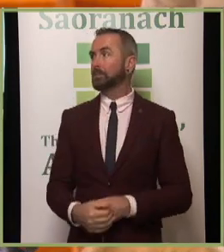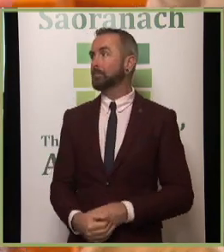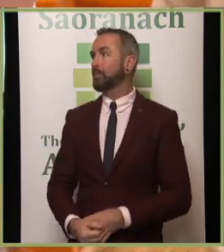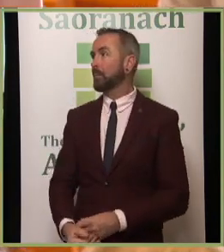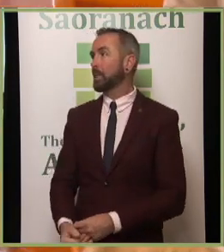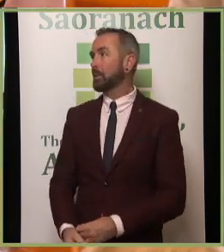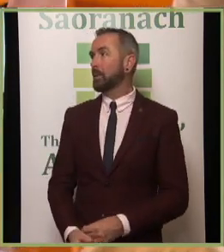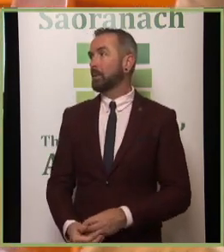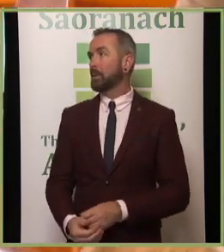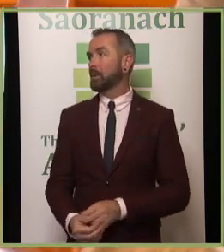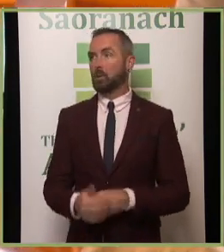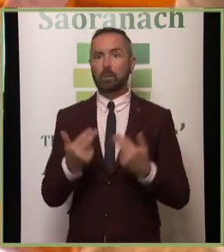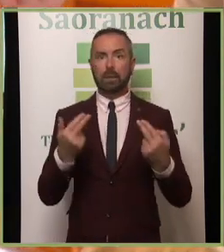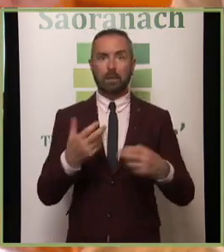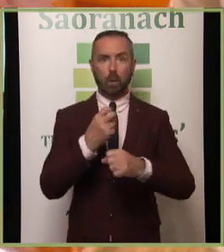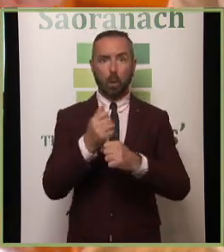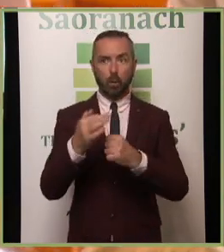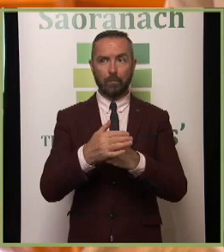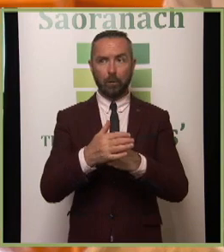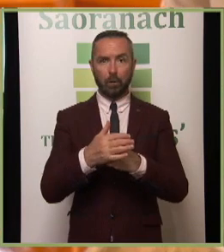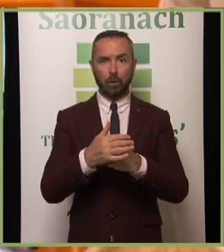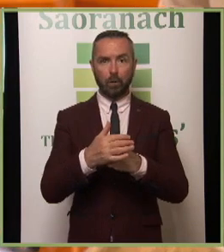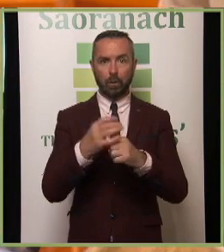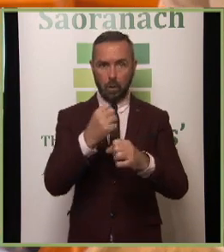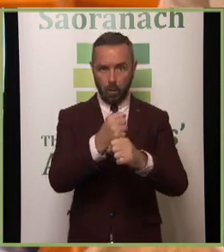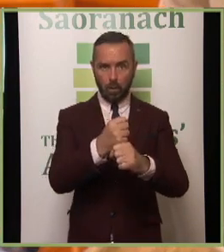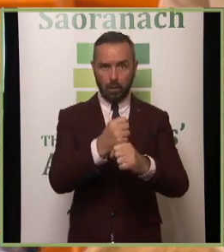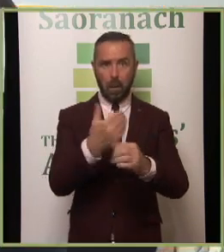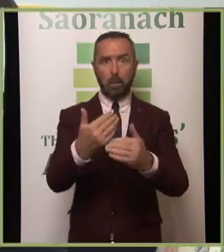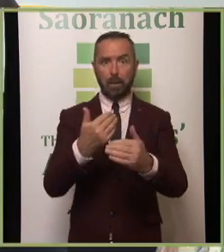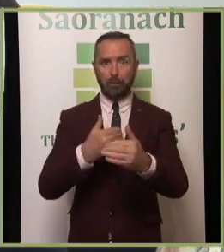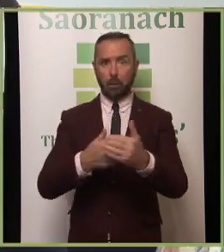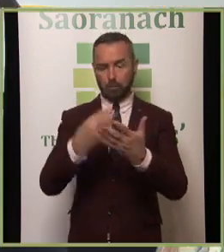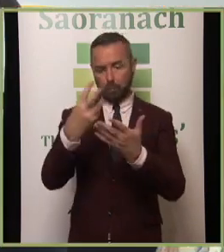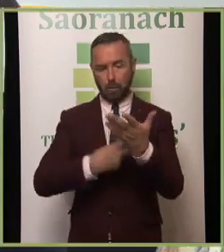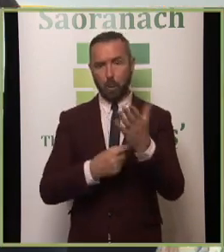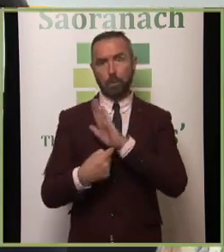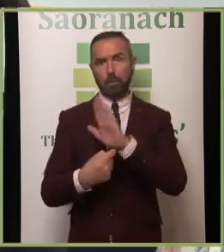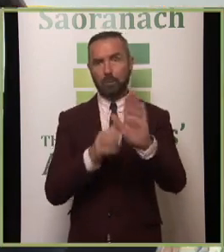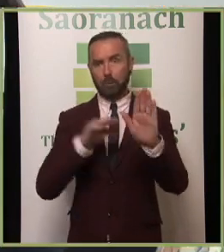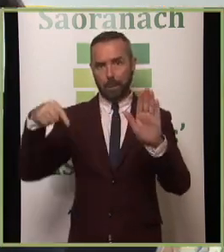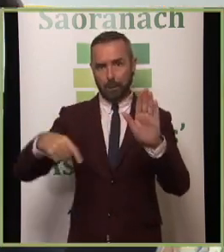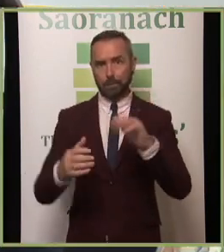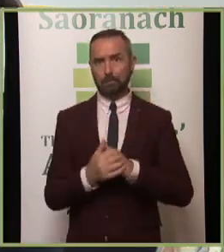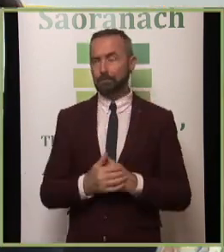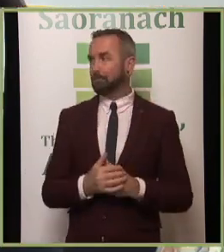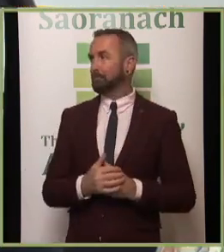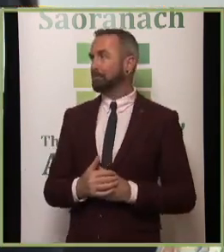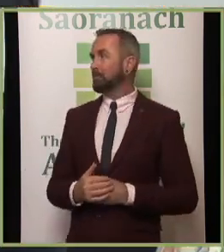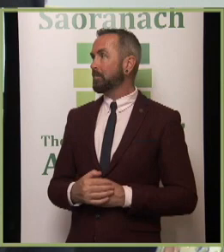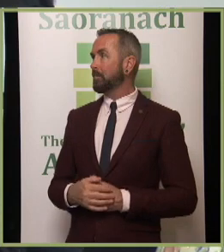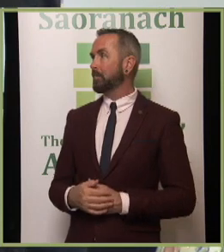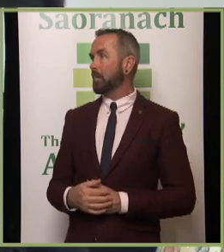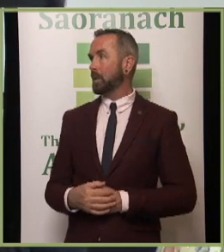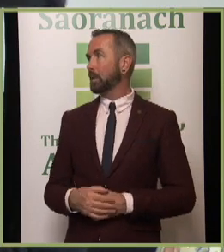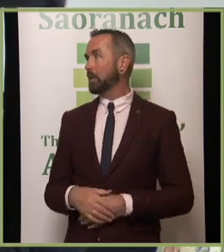like this without even waiting for this report to come out or apply any of the other acts that are. So what I'm going to suggest then, Jenny, is actually